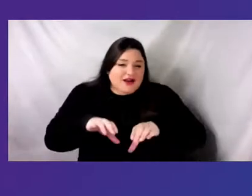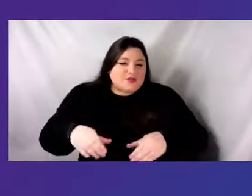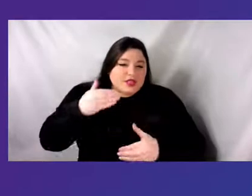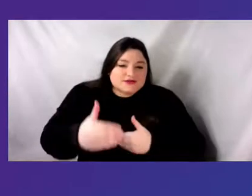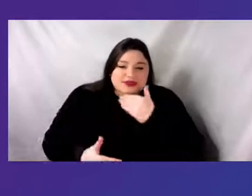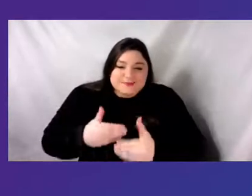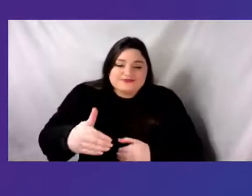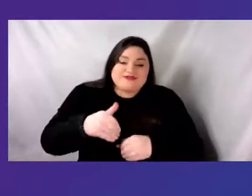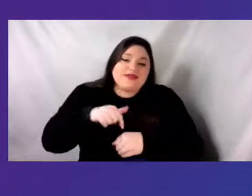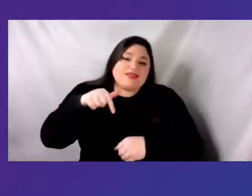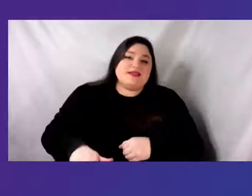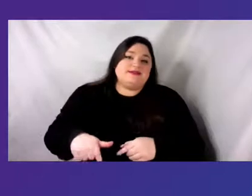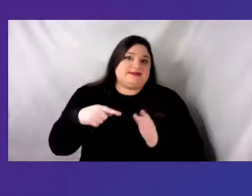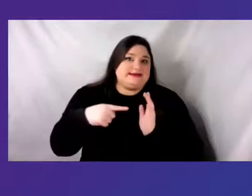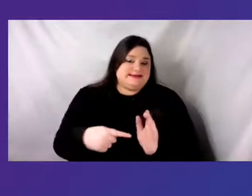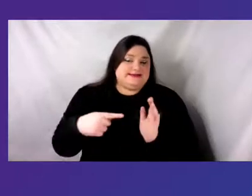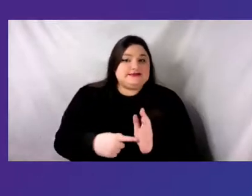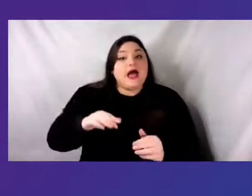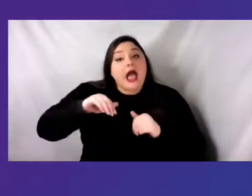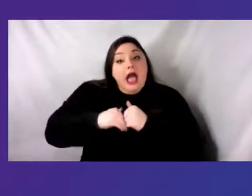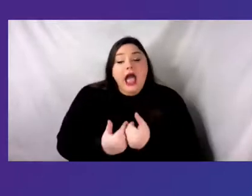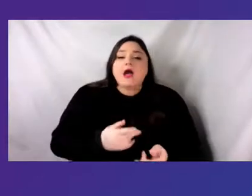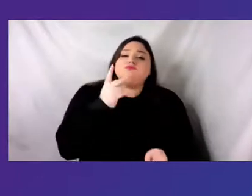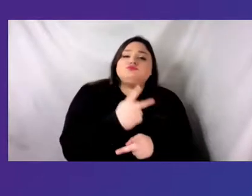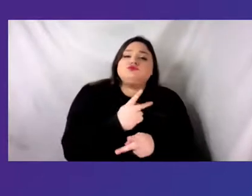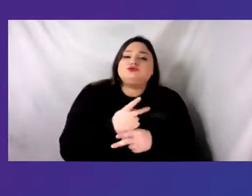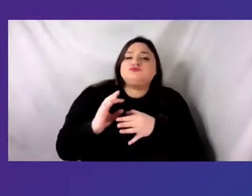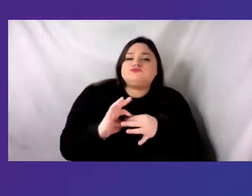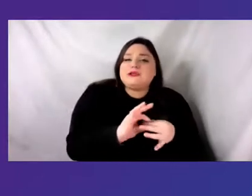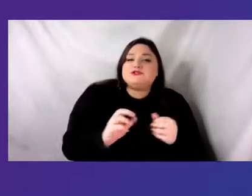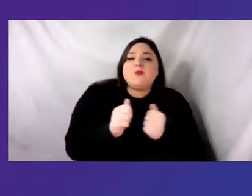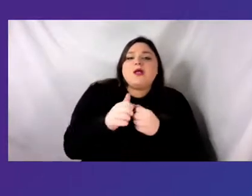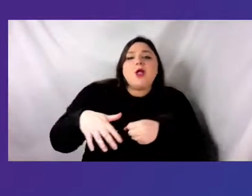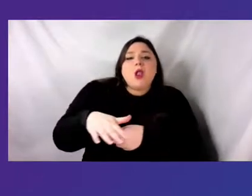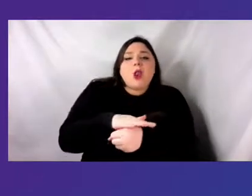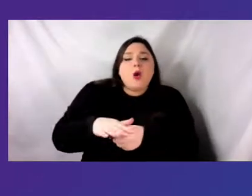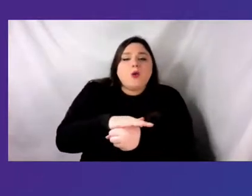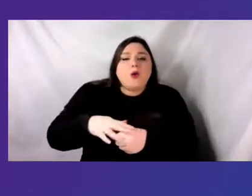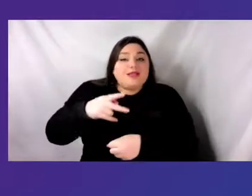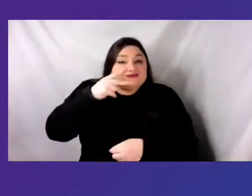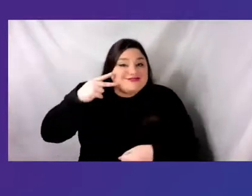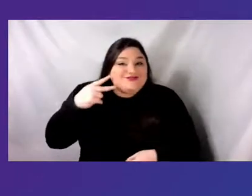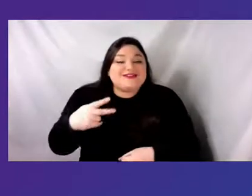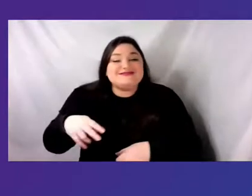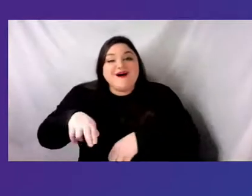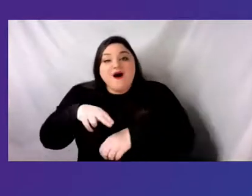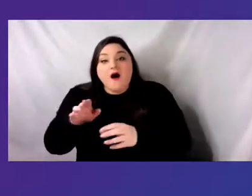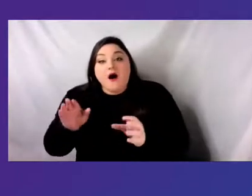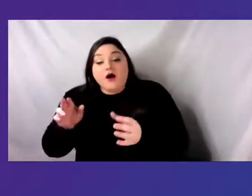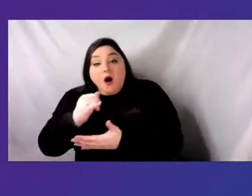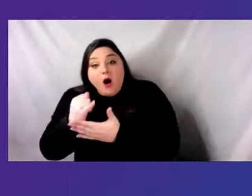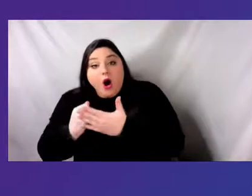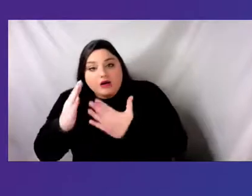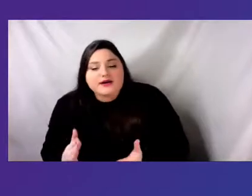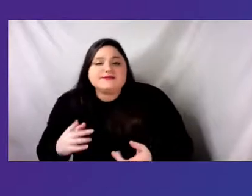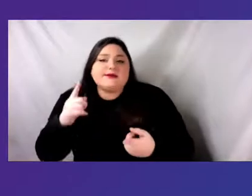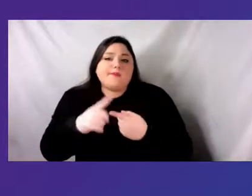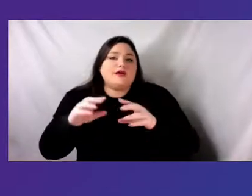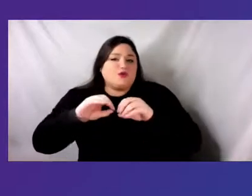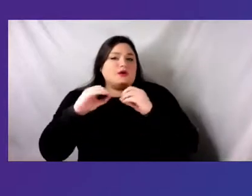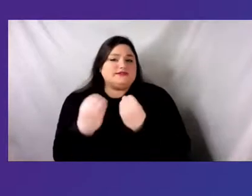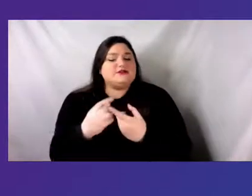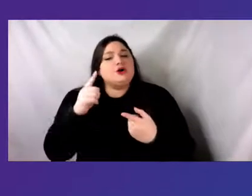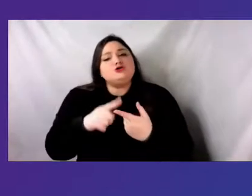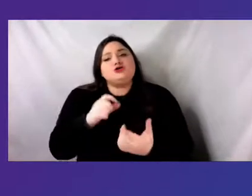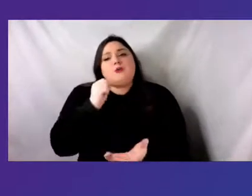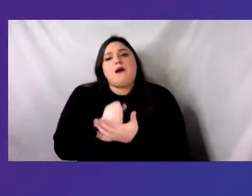instance by nurturing relationships with local indigenous and First Nations artists and organizations and making pathways for